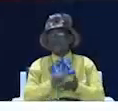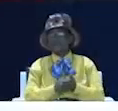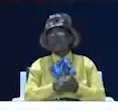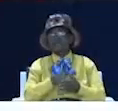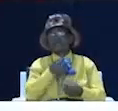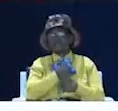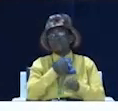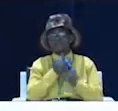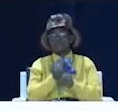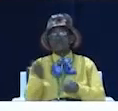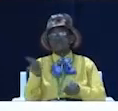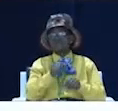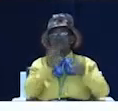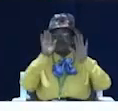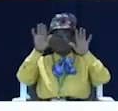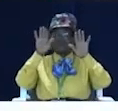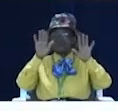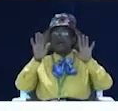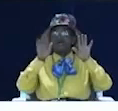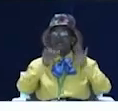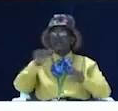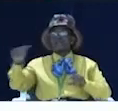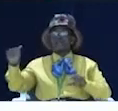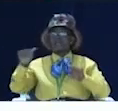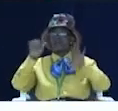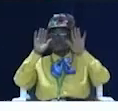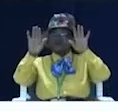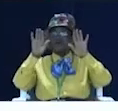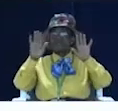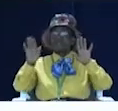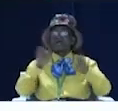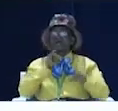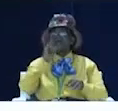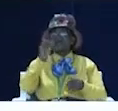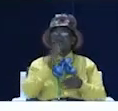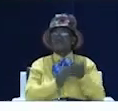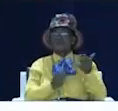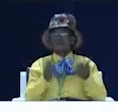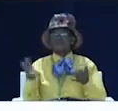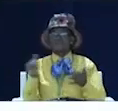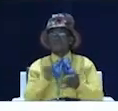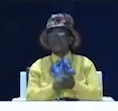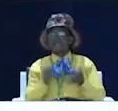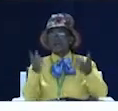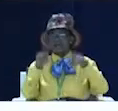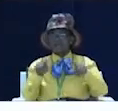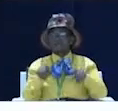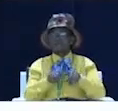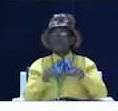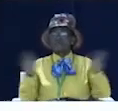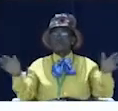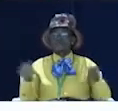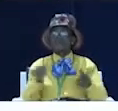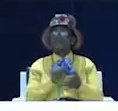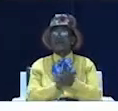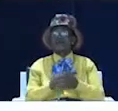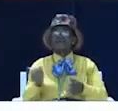A wonder is something that happens, something so big that your mouth will